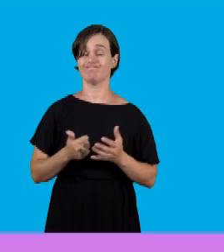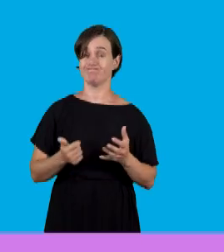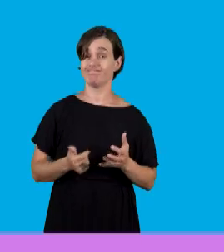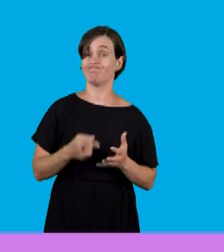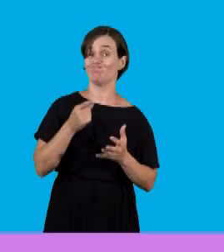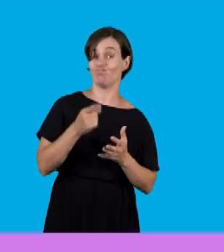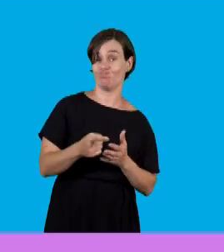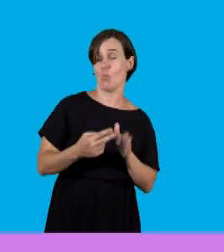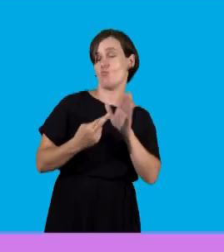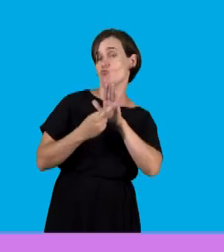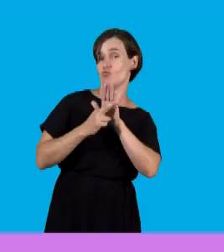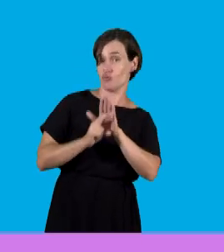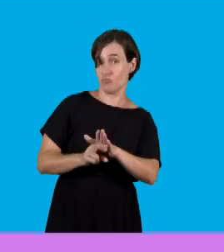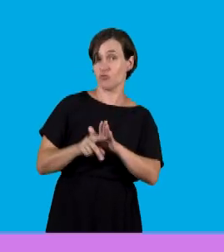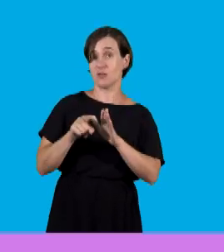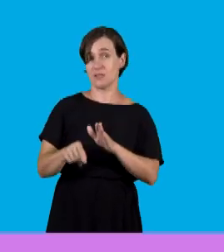represents